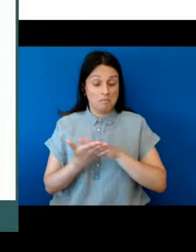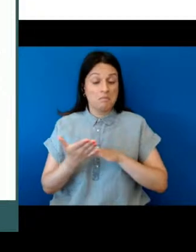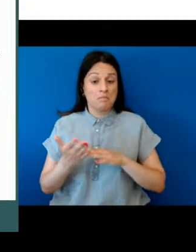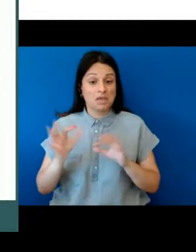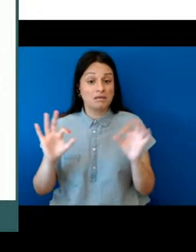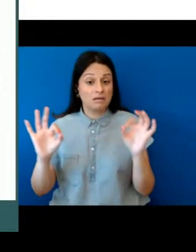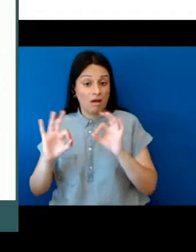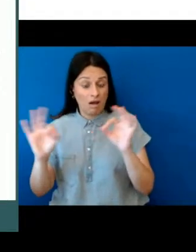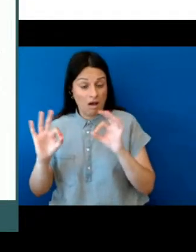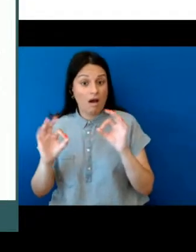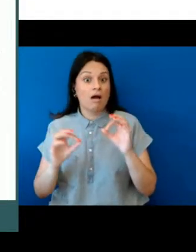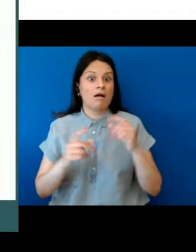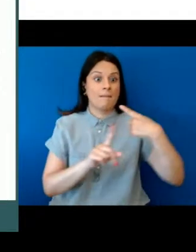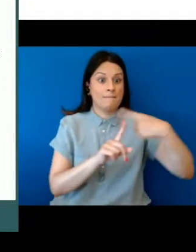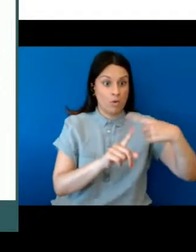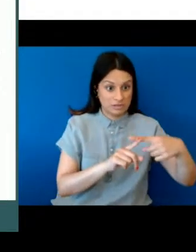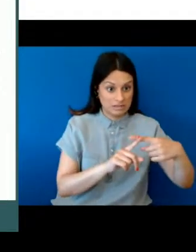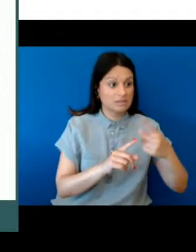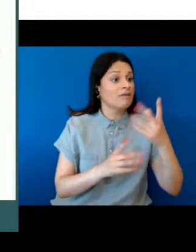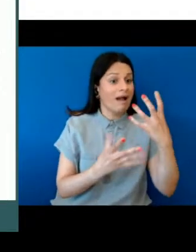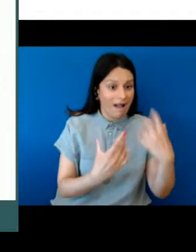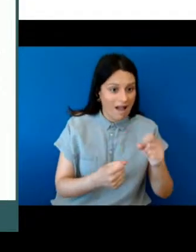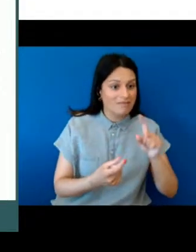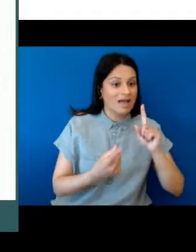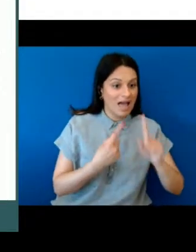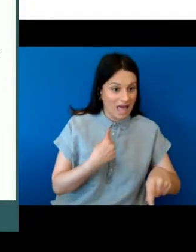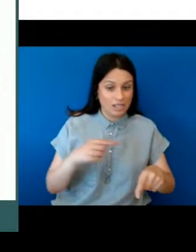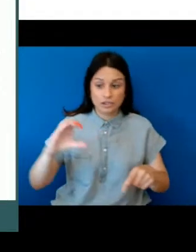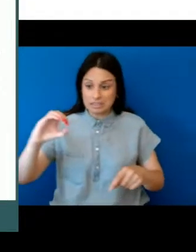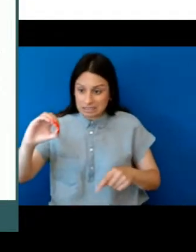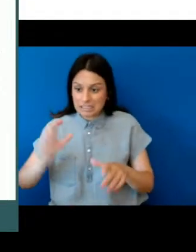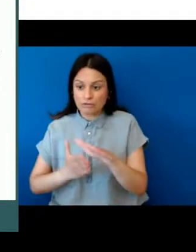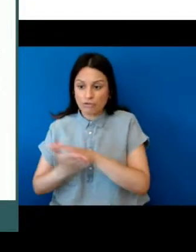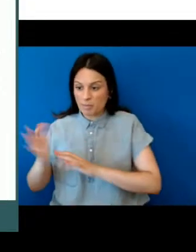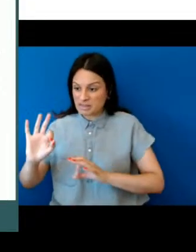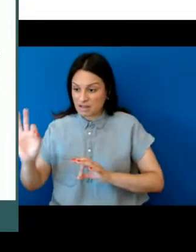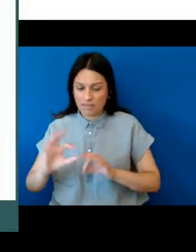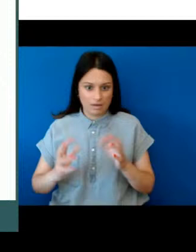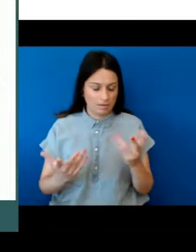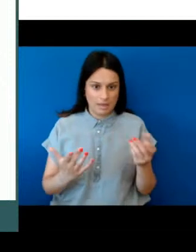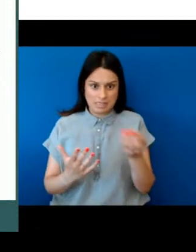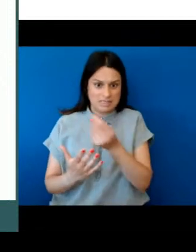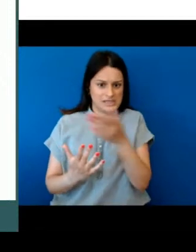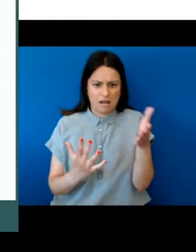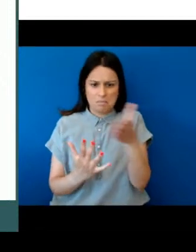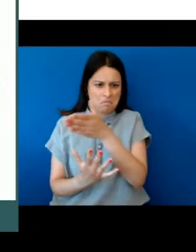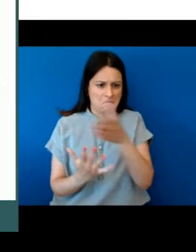then there's a grey area in the middle, which just doesn't tell you one way or the other.